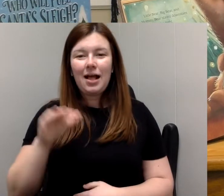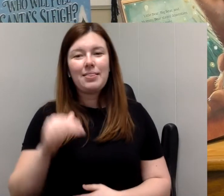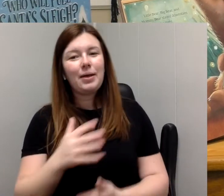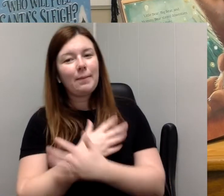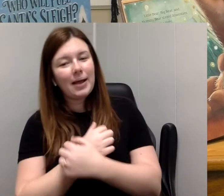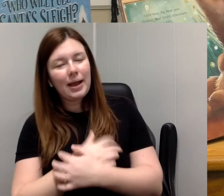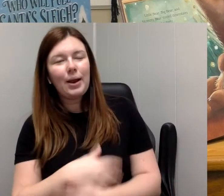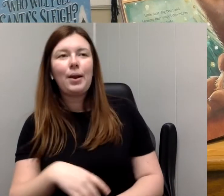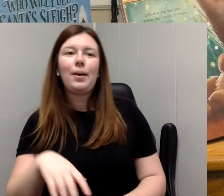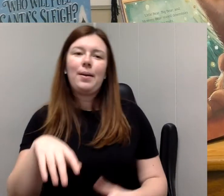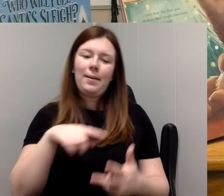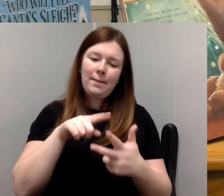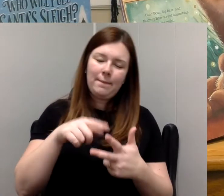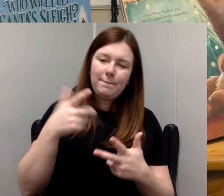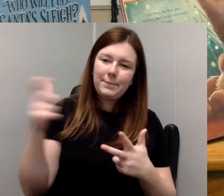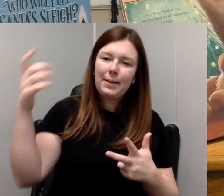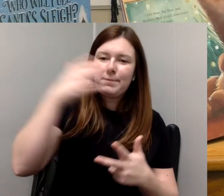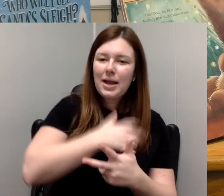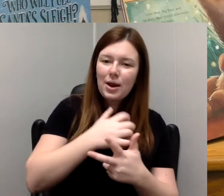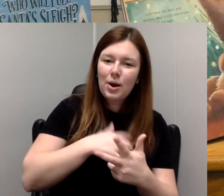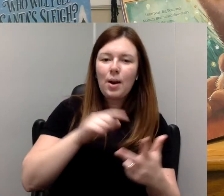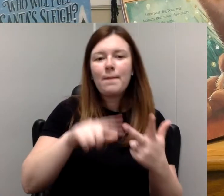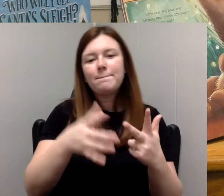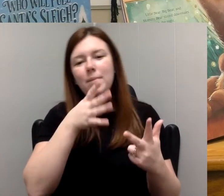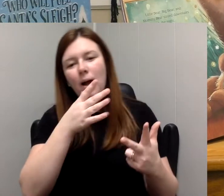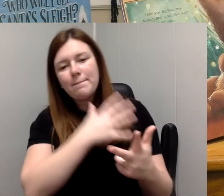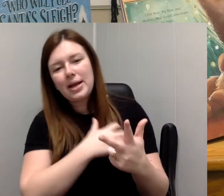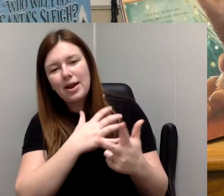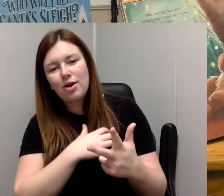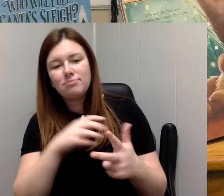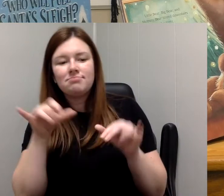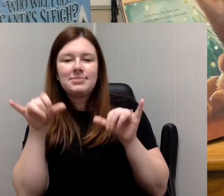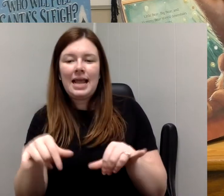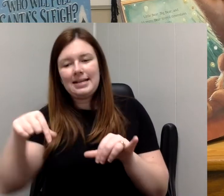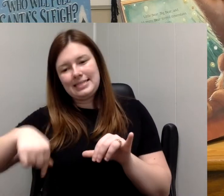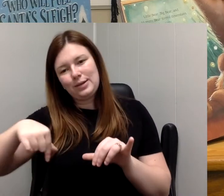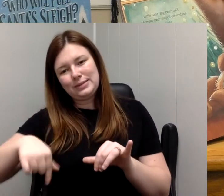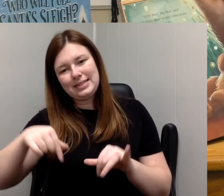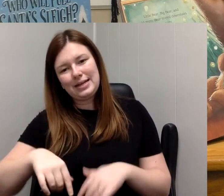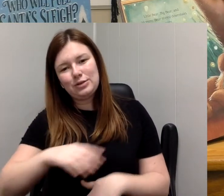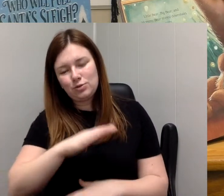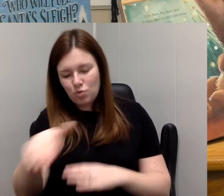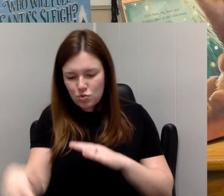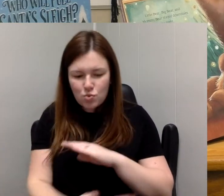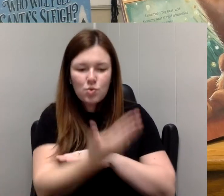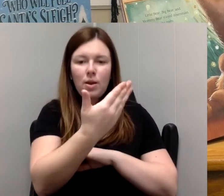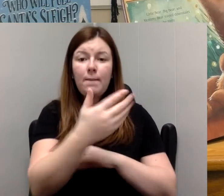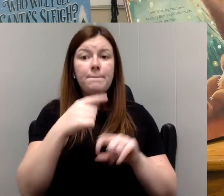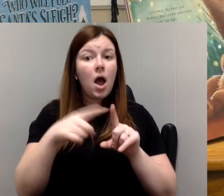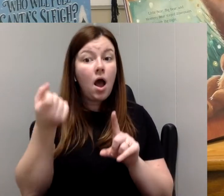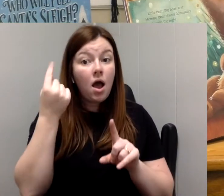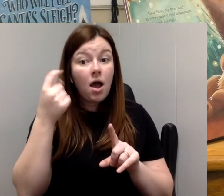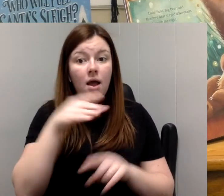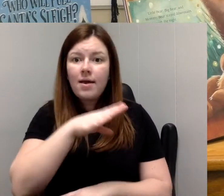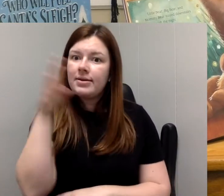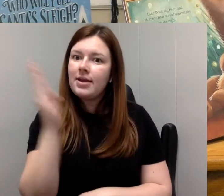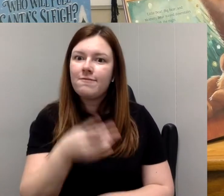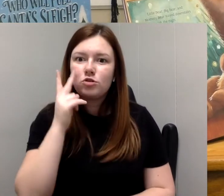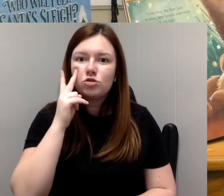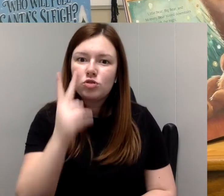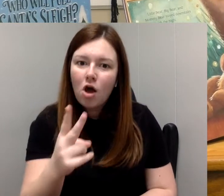Little Bear, Big Bear, Mommy Bear stayed downstairs all through the night. But they never